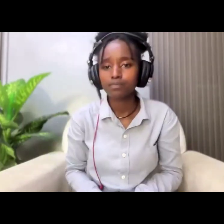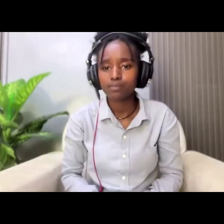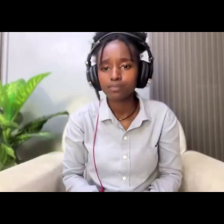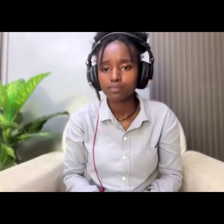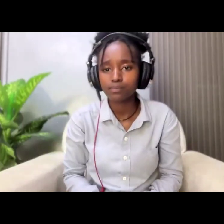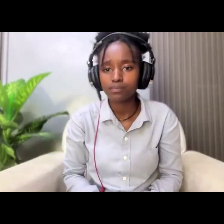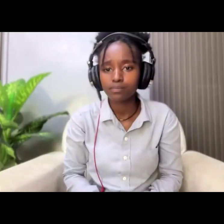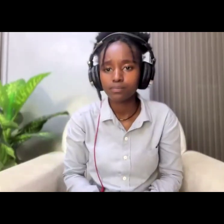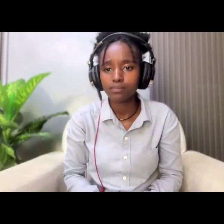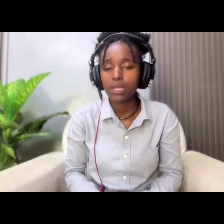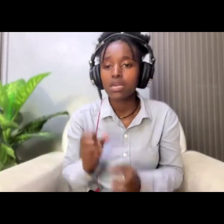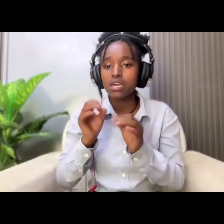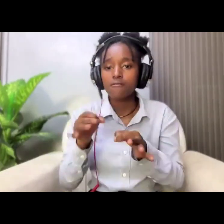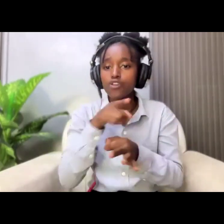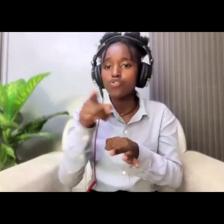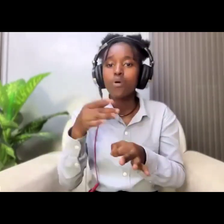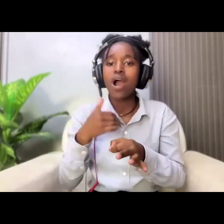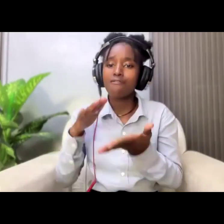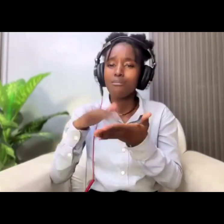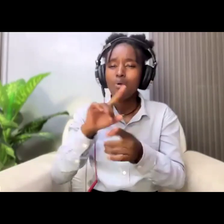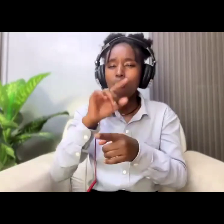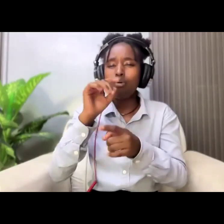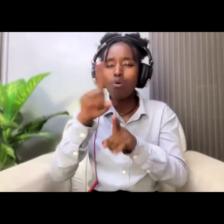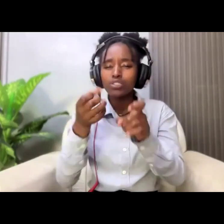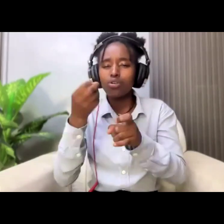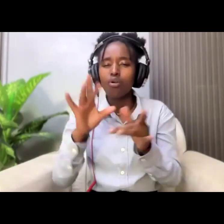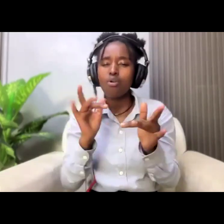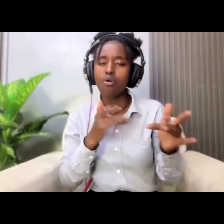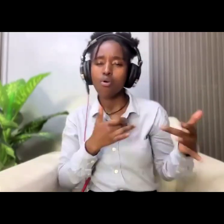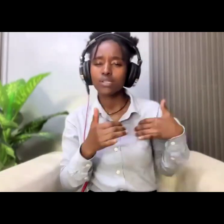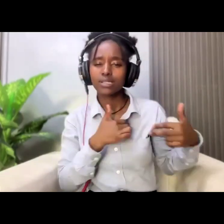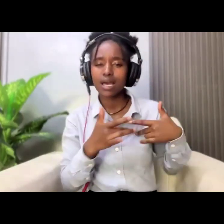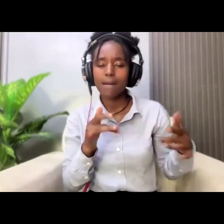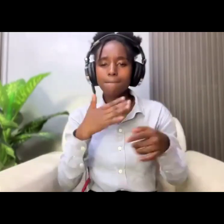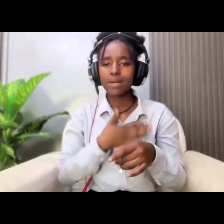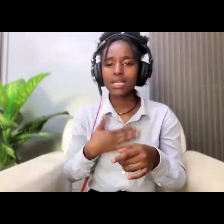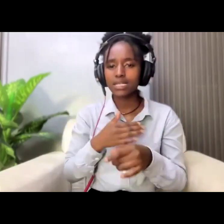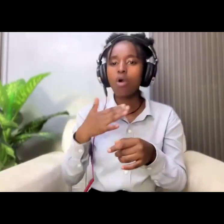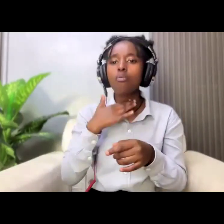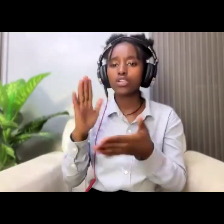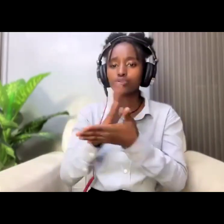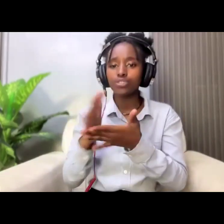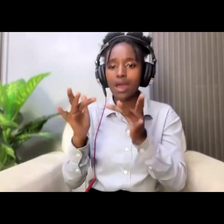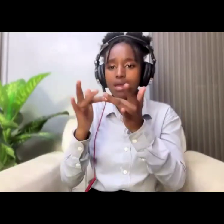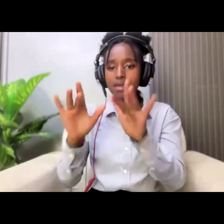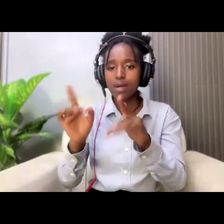do email me. My email's up there, but there isn't a dot in it, so it's wrong. So I'll put it up again.